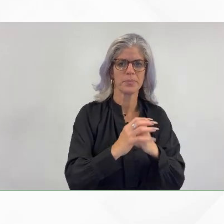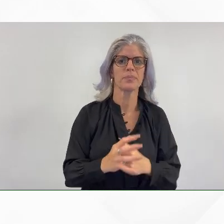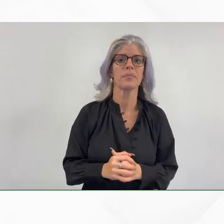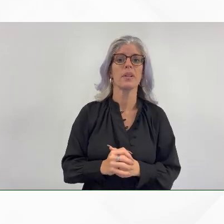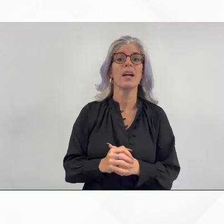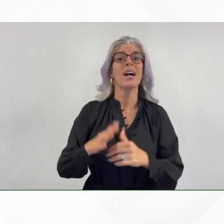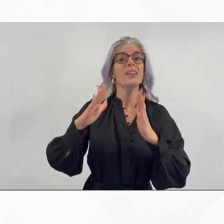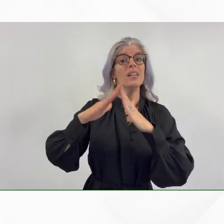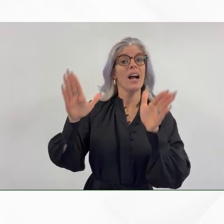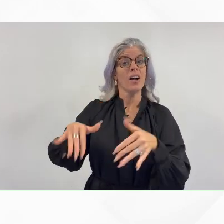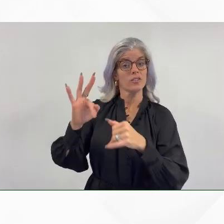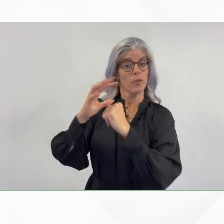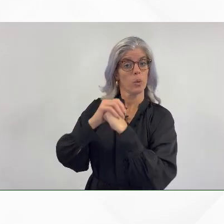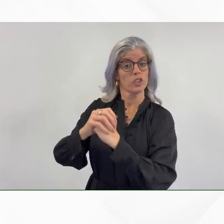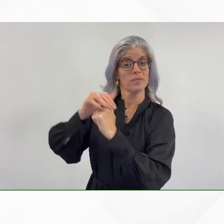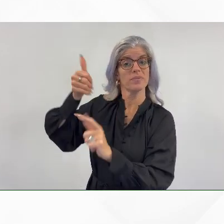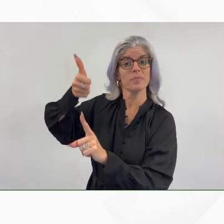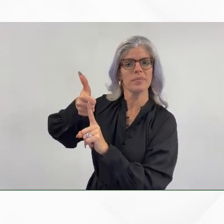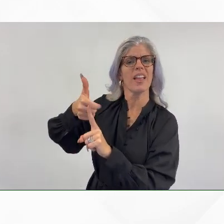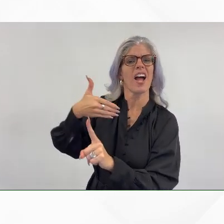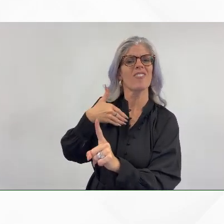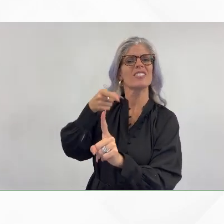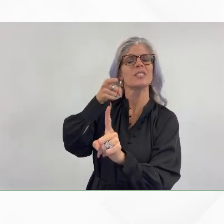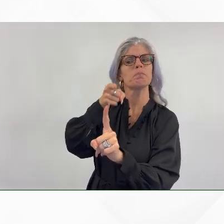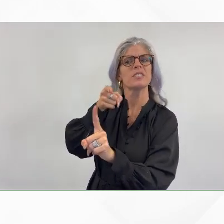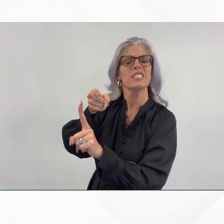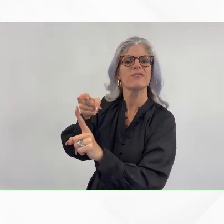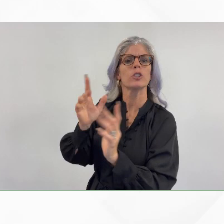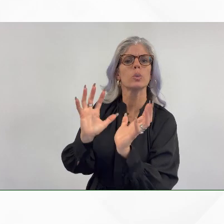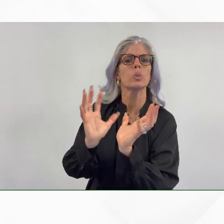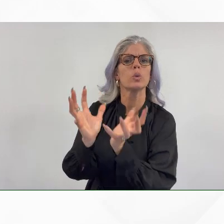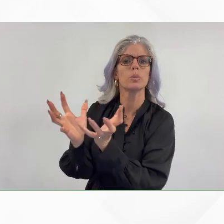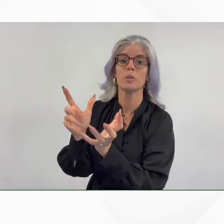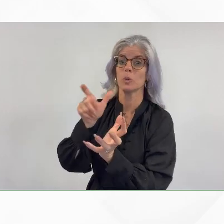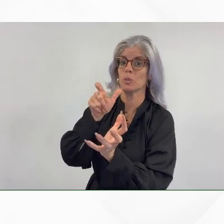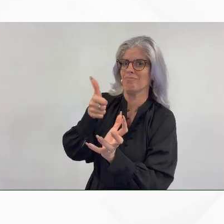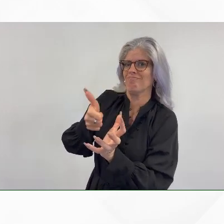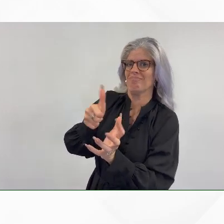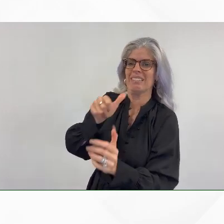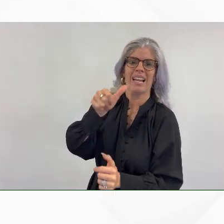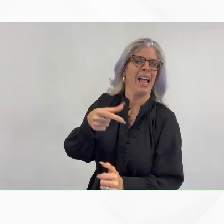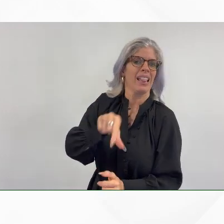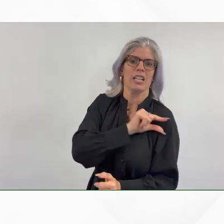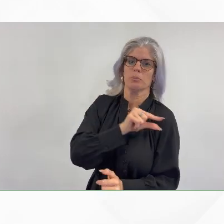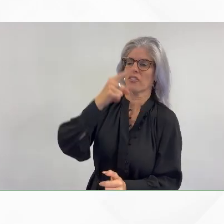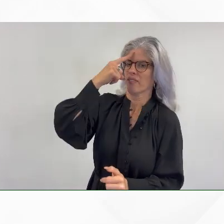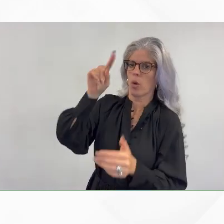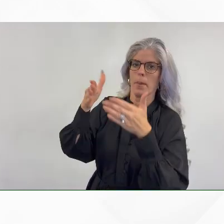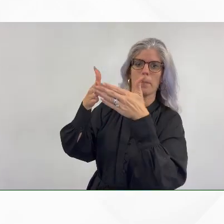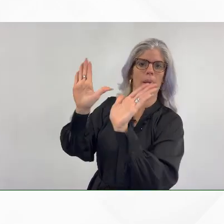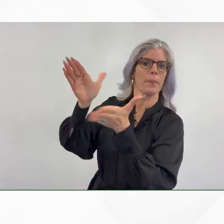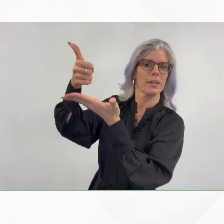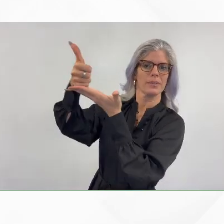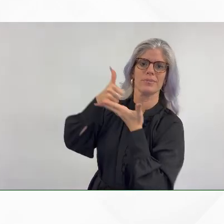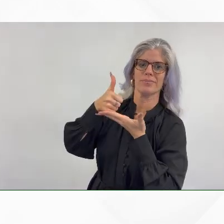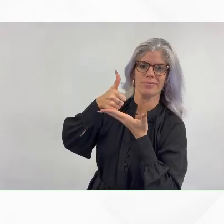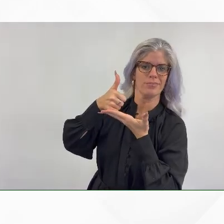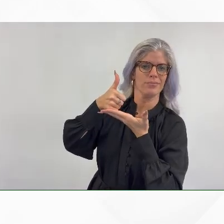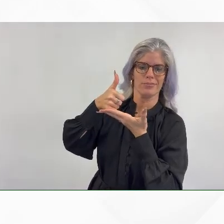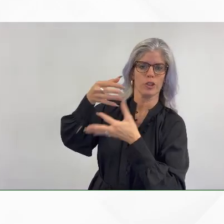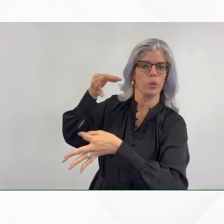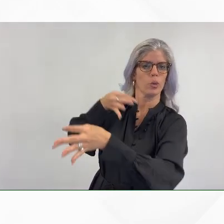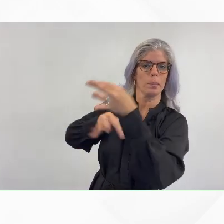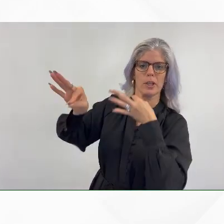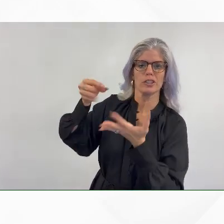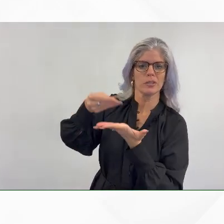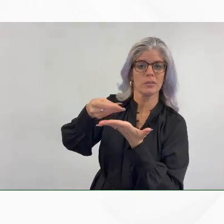are not eligible for PA reimbursement can still develop a Memorandum of Agreement or Understanding, MOA or MOU,